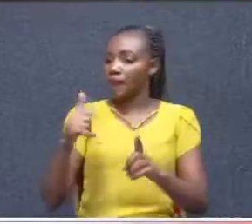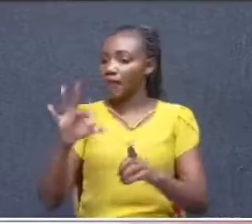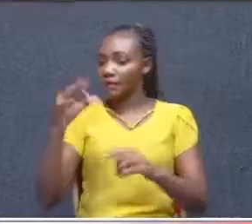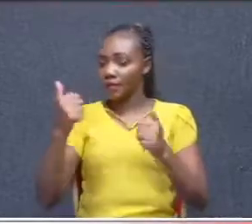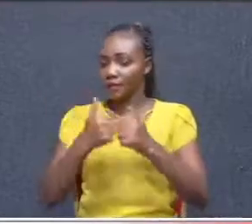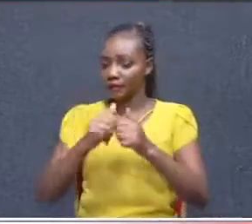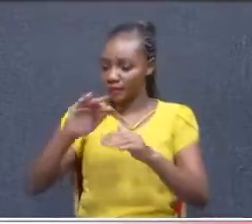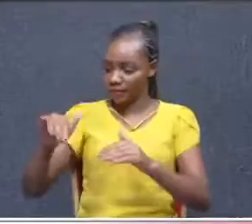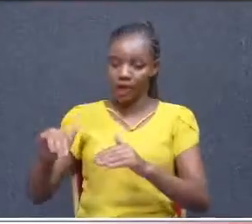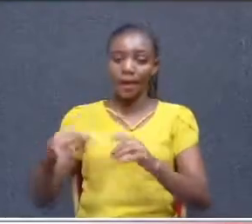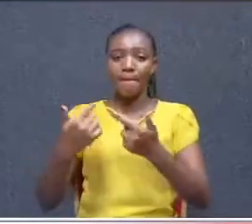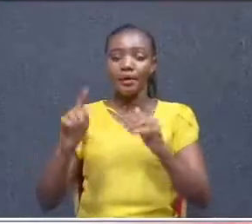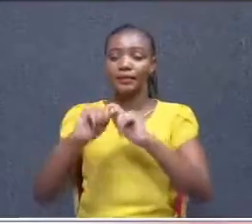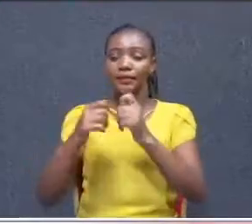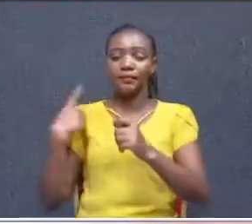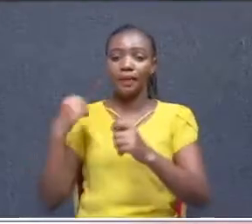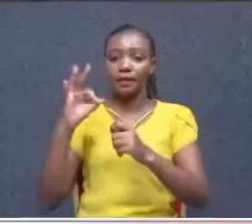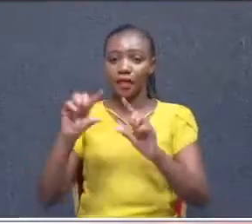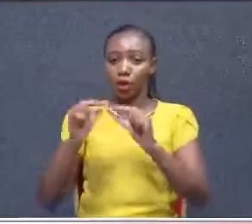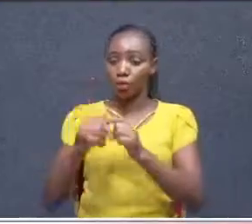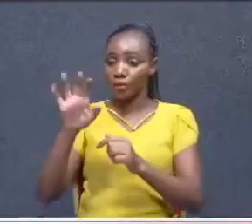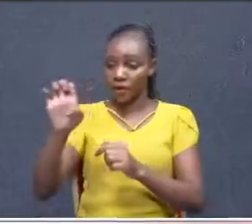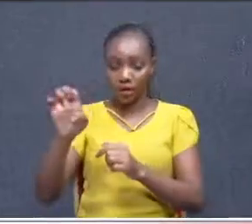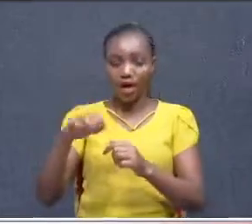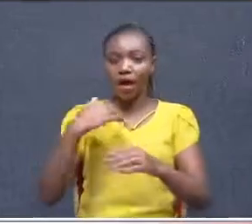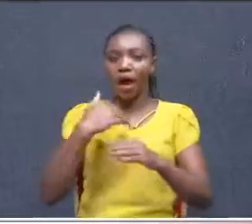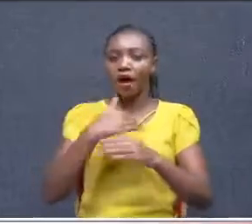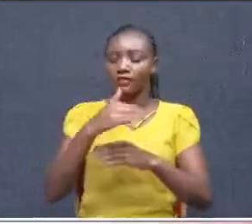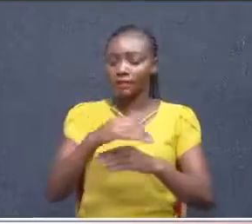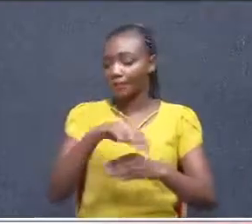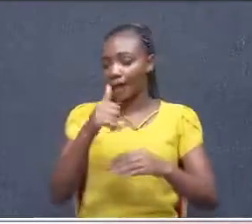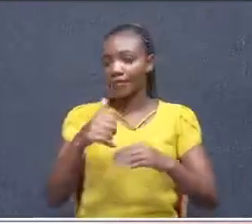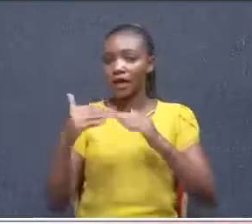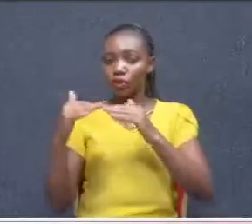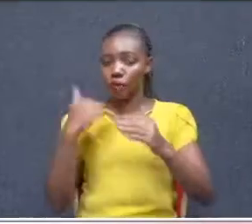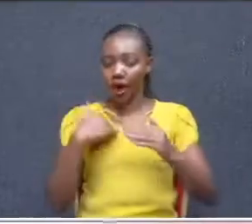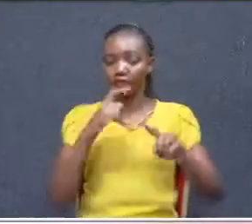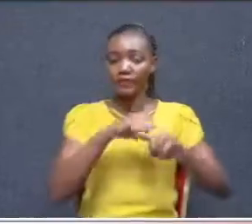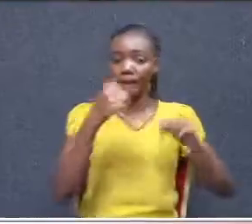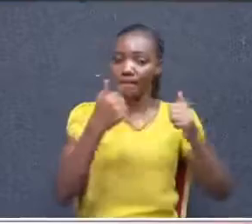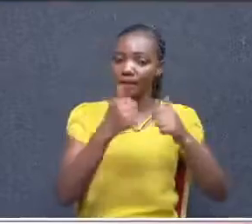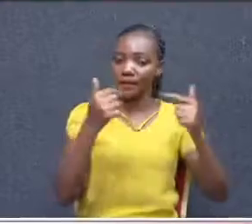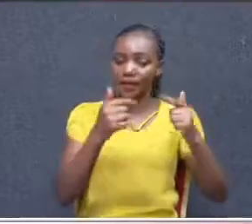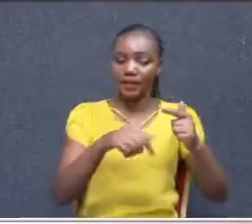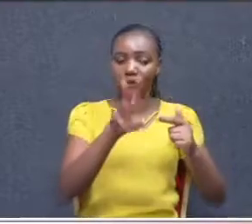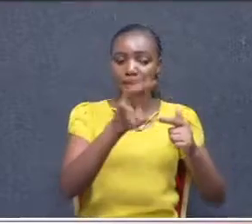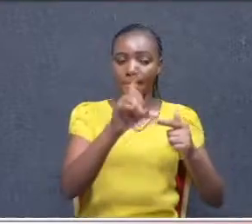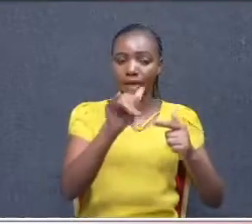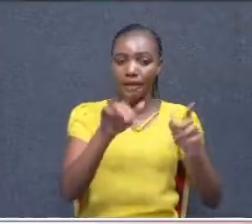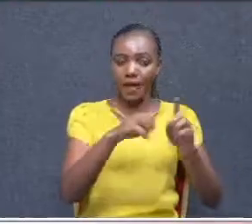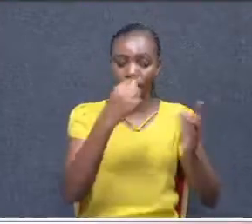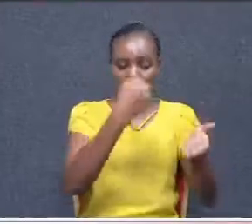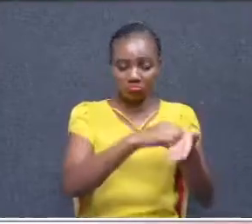Group A with 2 points after recording a draw against Uganda and Rwanda and a 5-0 loss away to Mali on